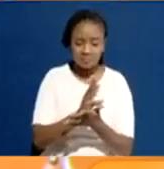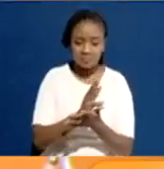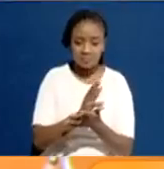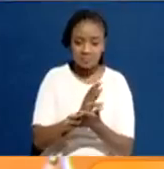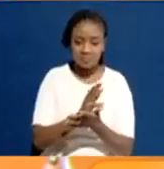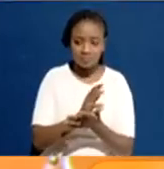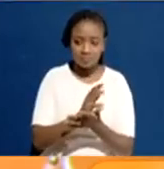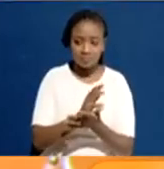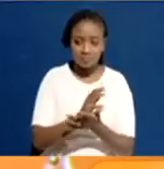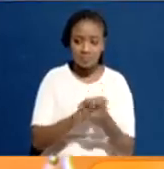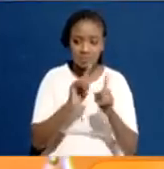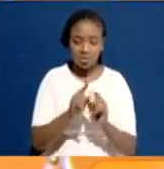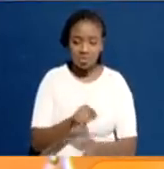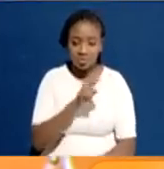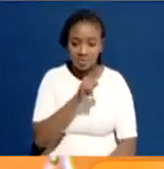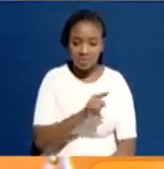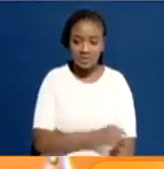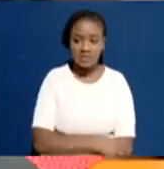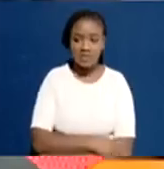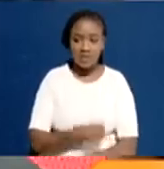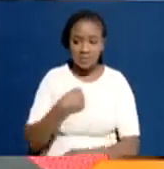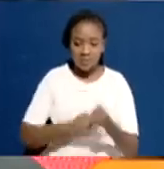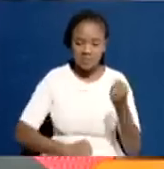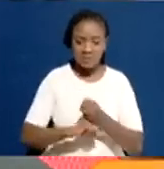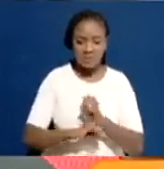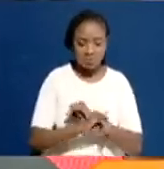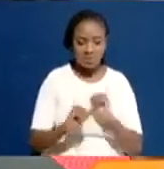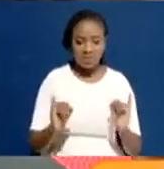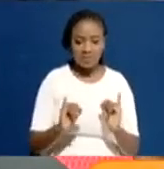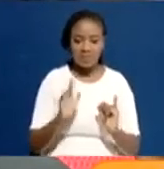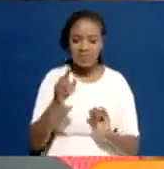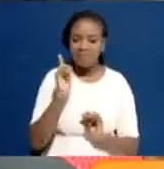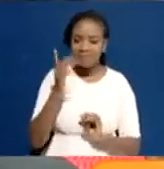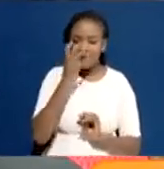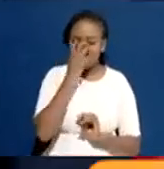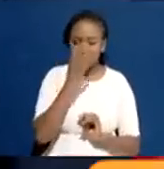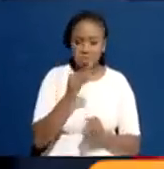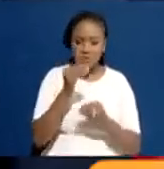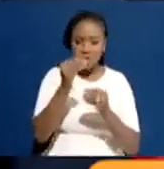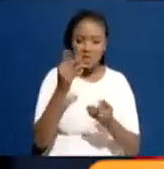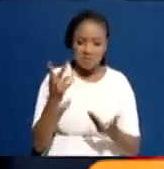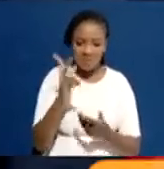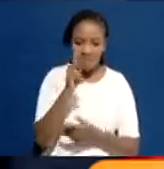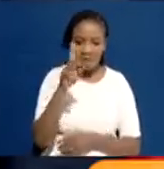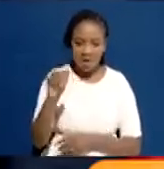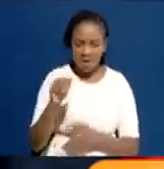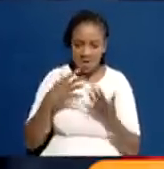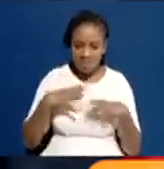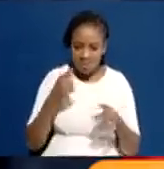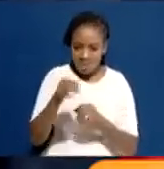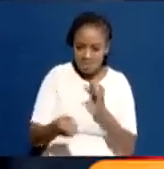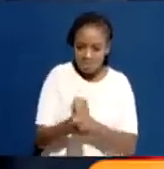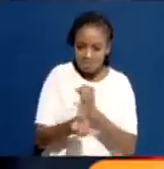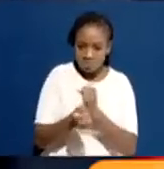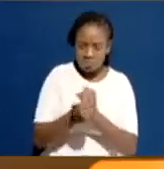wholeheartedly, and it is something I cherish. The president giving KRA staff a dress down over what he